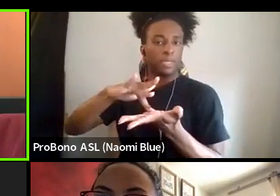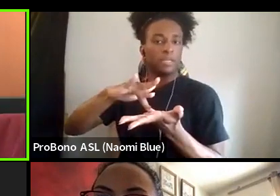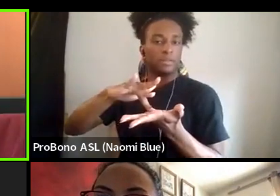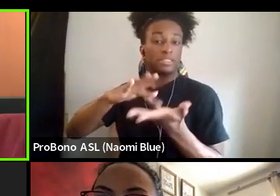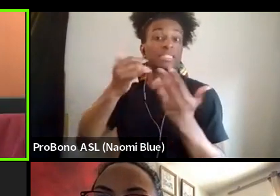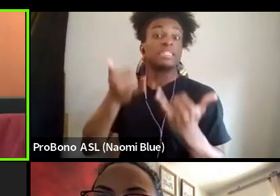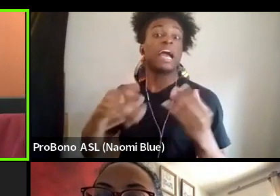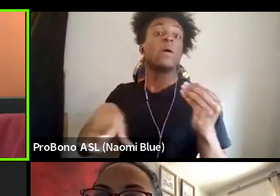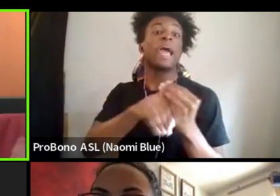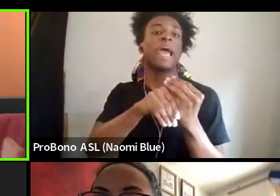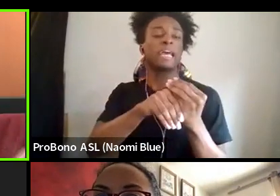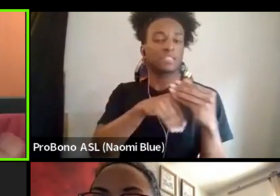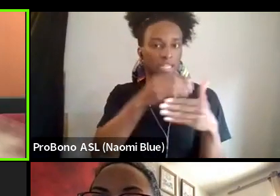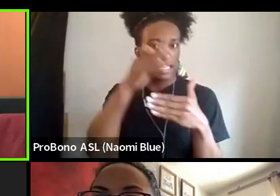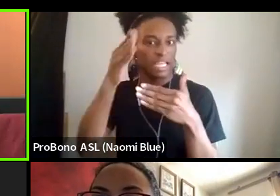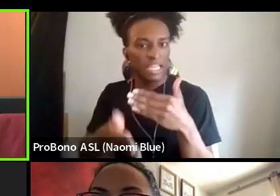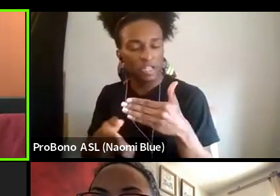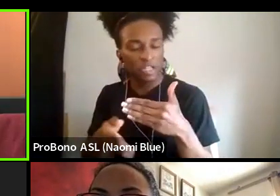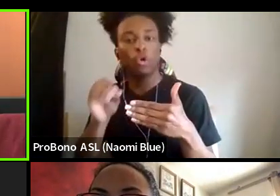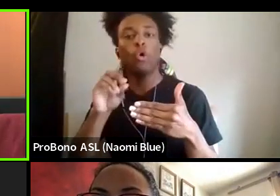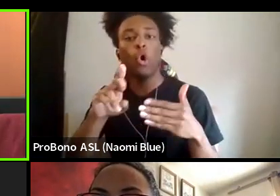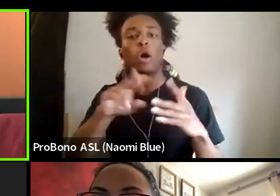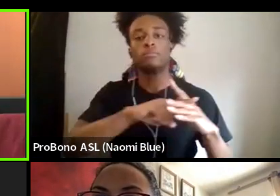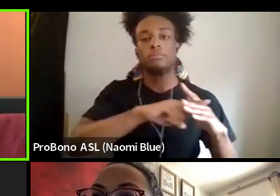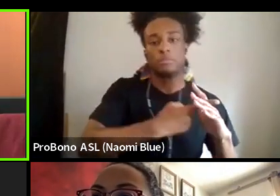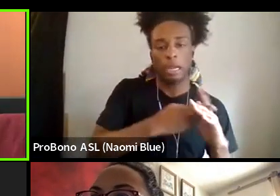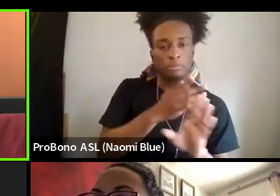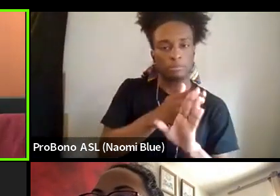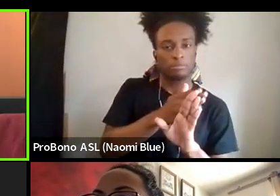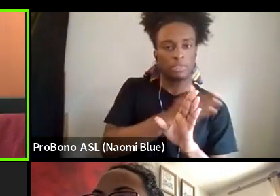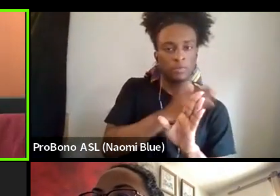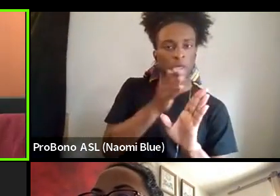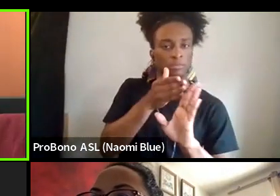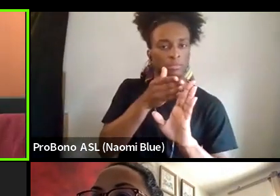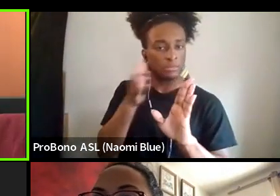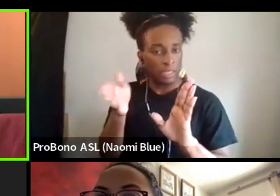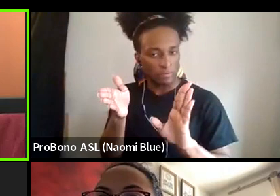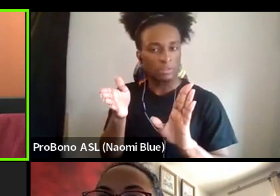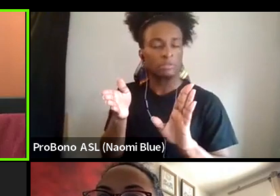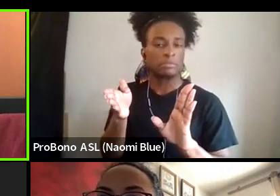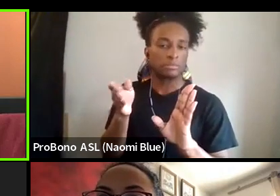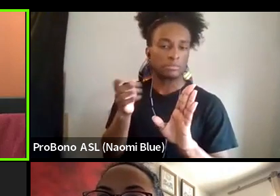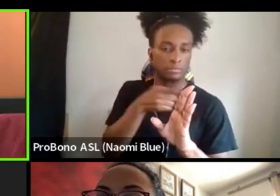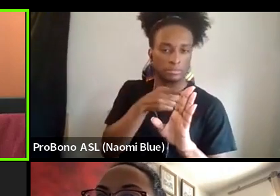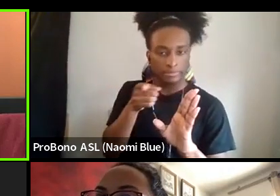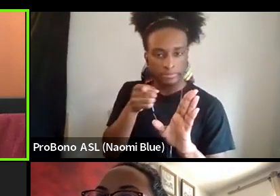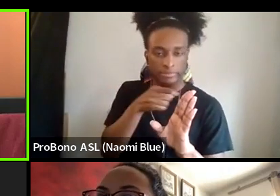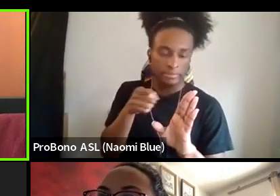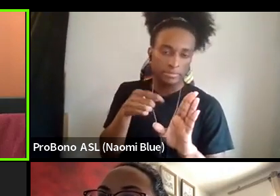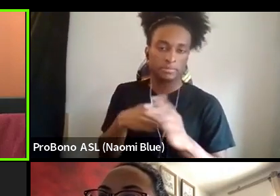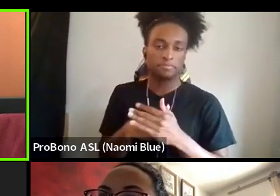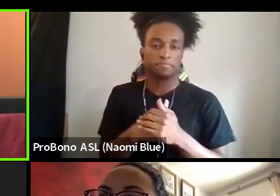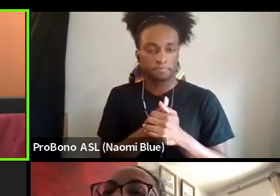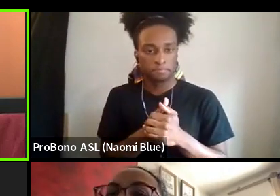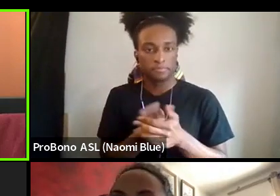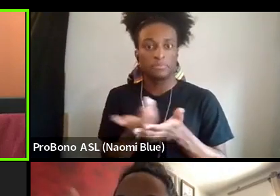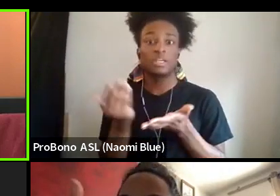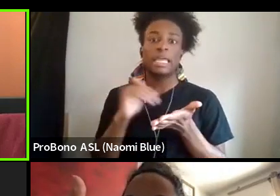beginning. Something that happened prior to this or after this. So we'll do